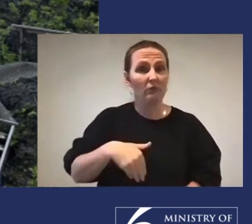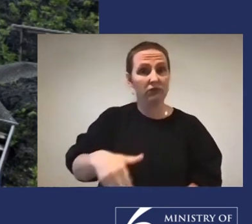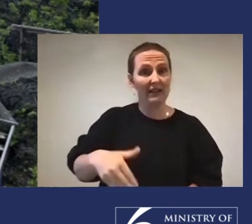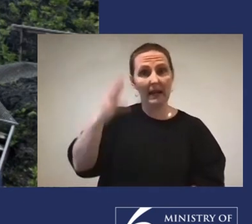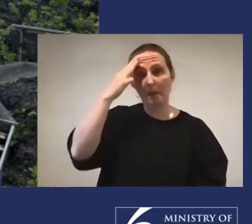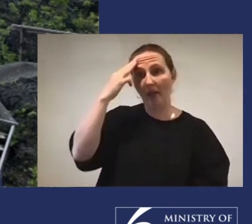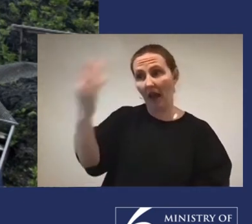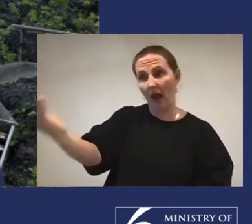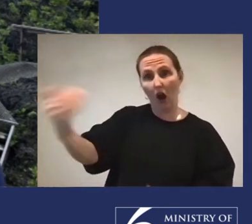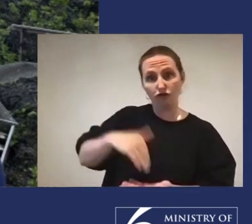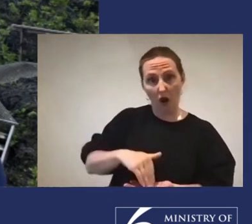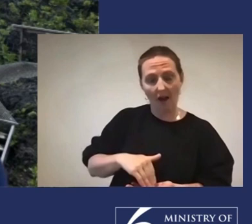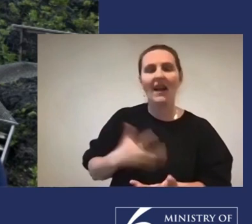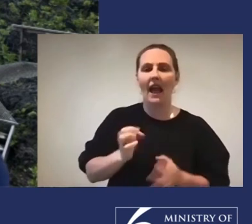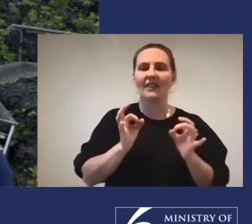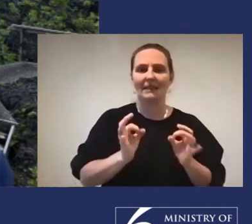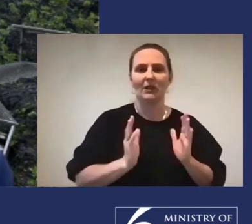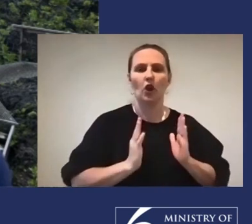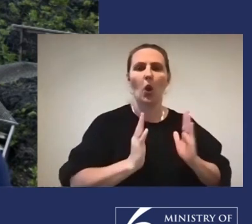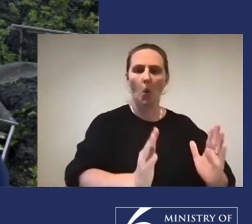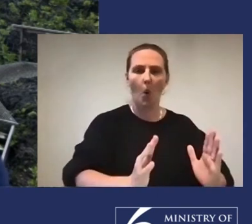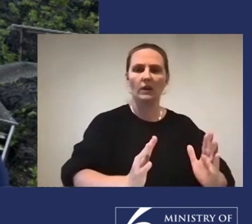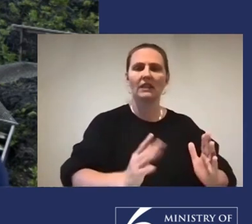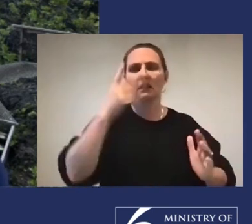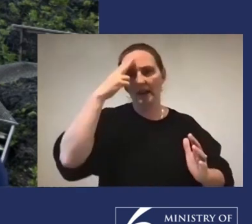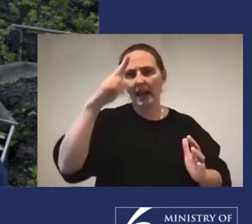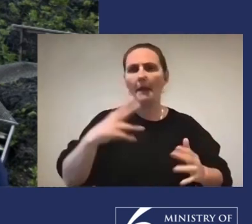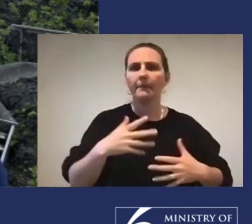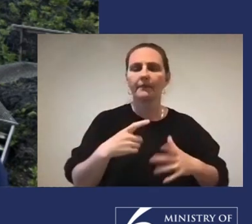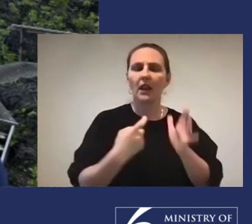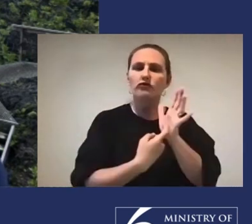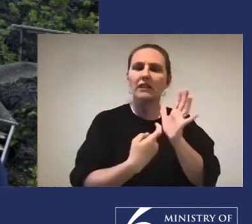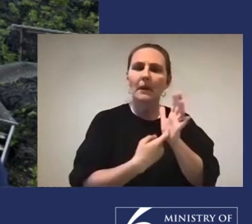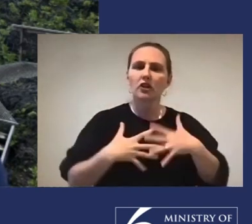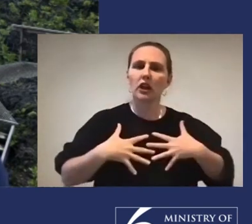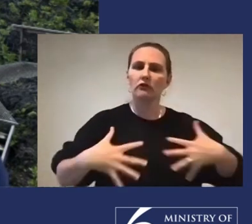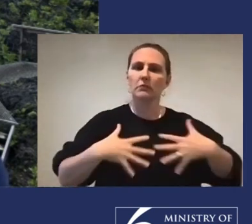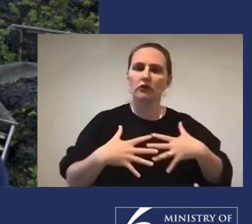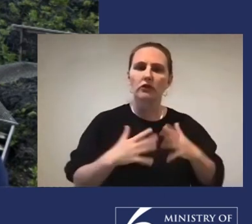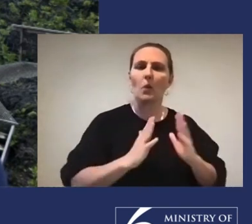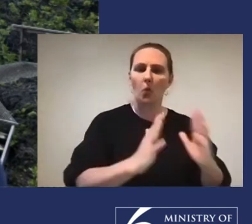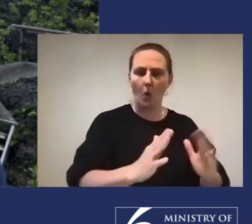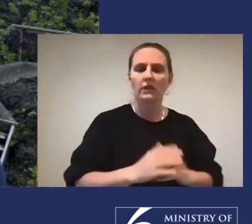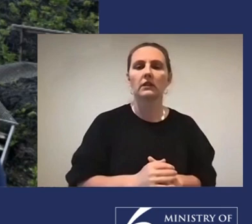special ward that they go to, which is a respiratory ward, which is in Ward 7 on in Middlemore.